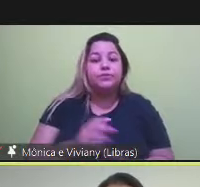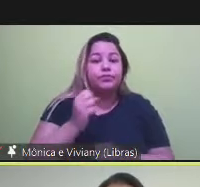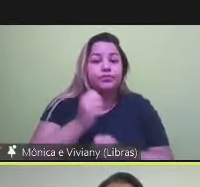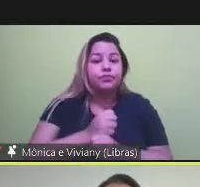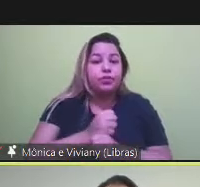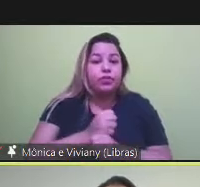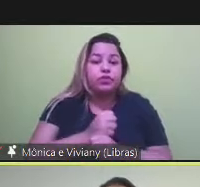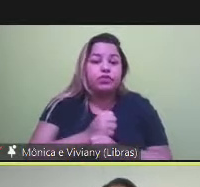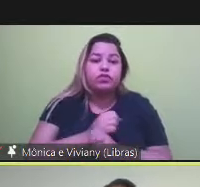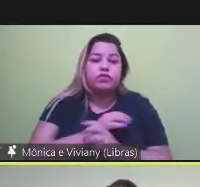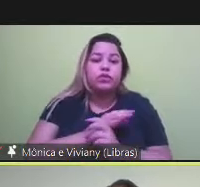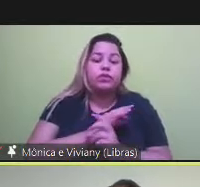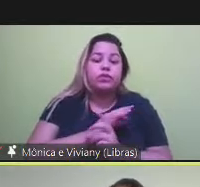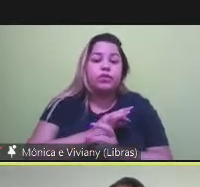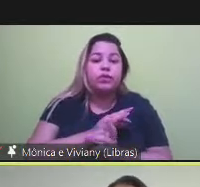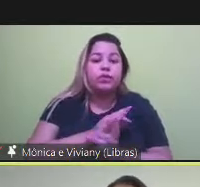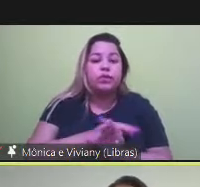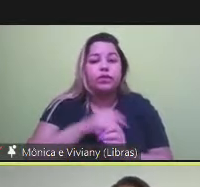Next slide.